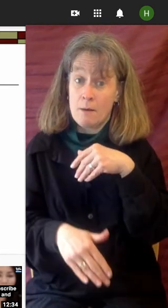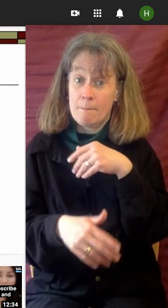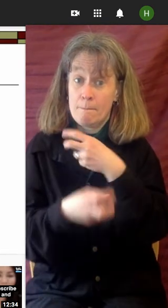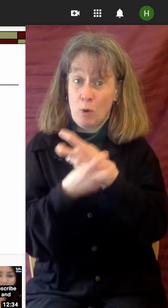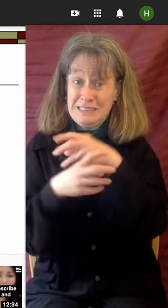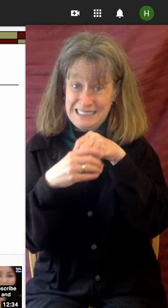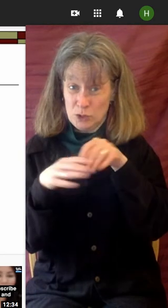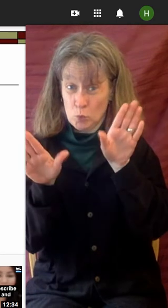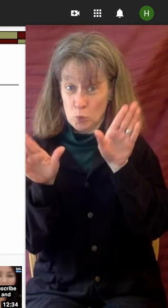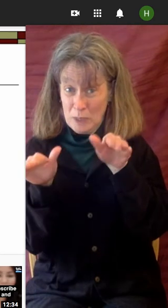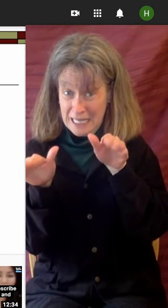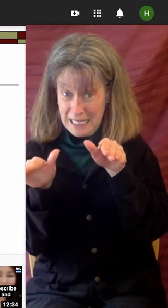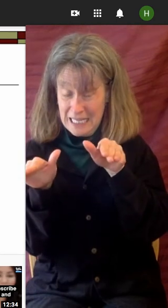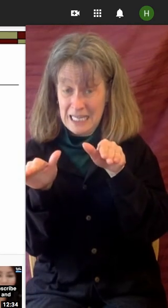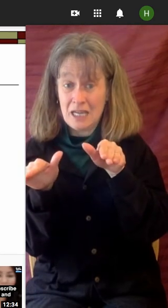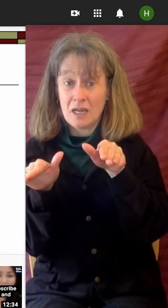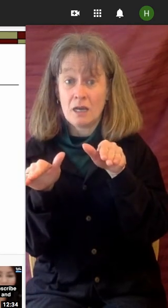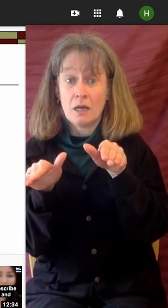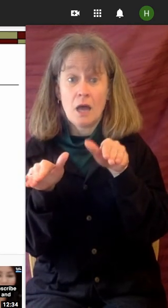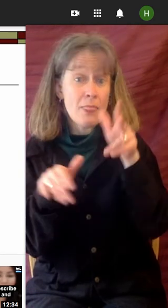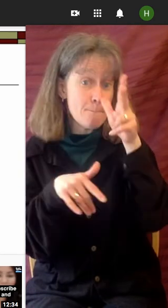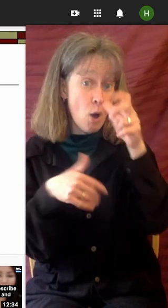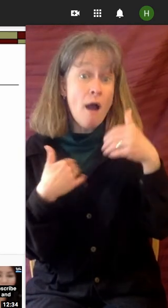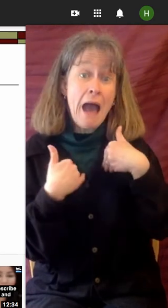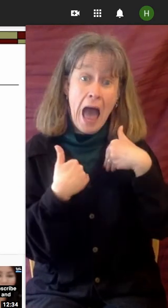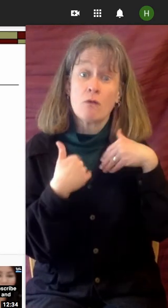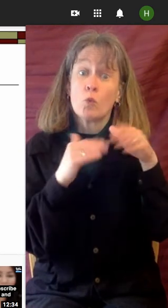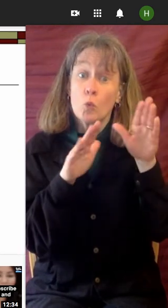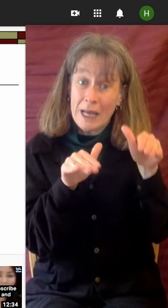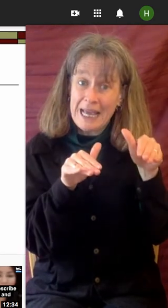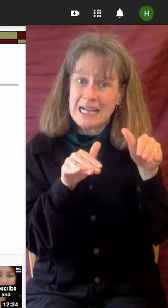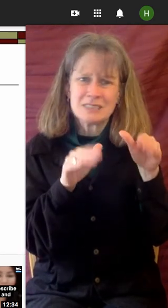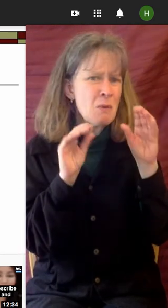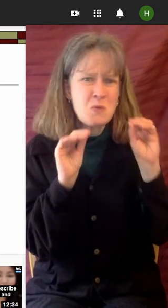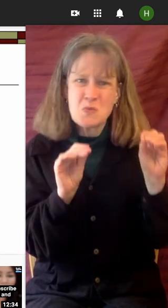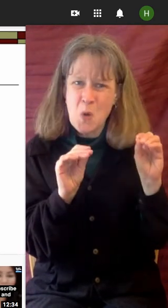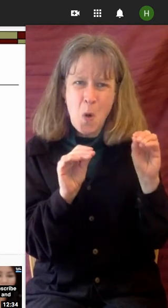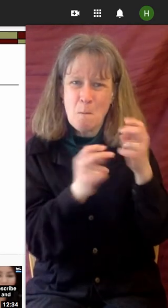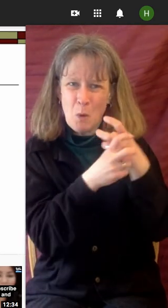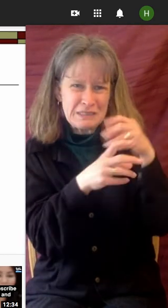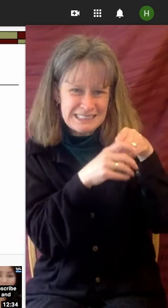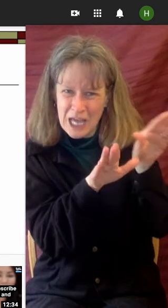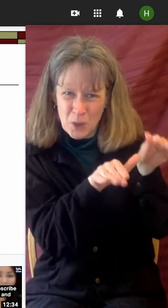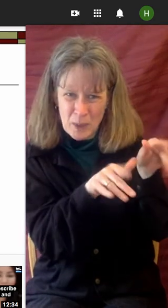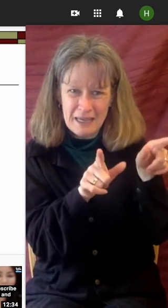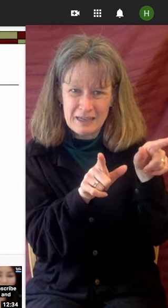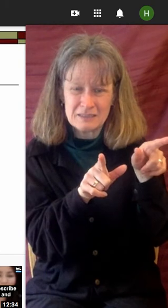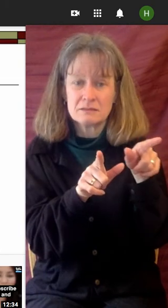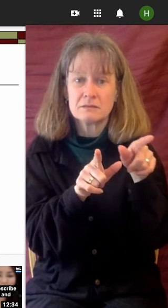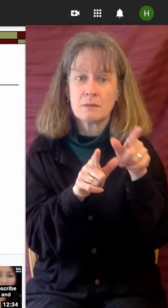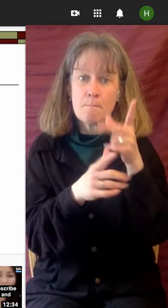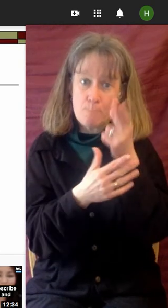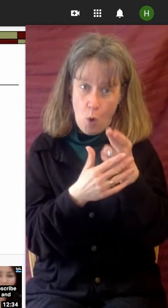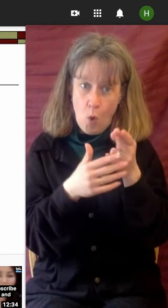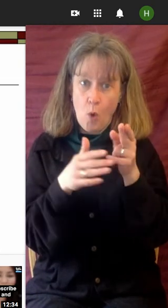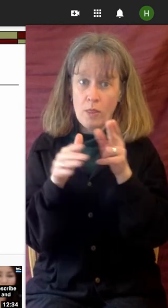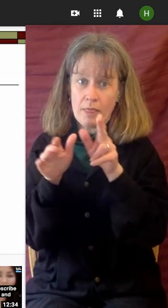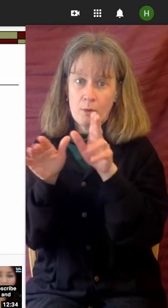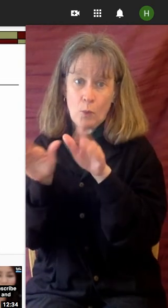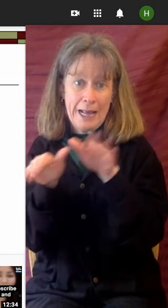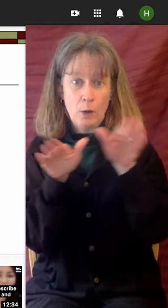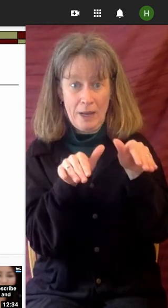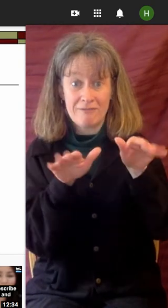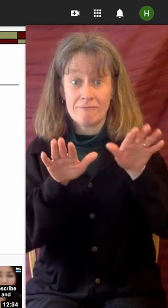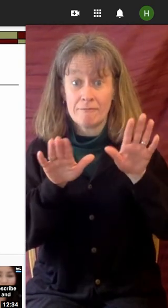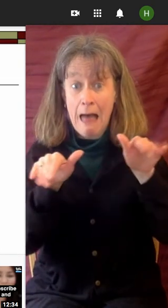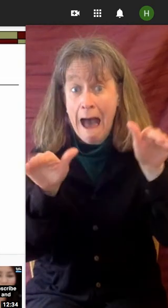a dragonfly. Also has wings, but no bones. So they have the same functions, but really